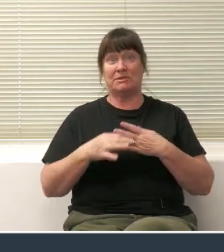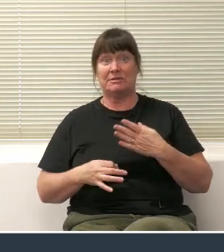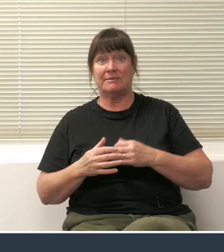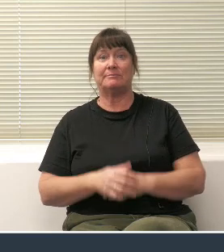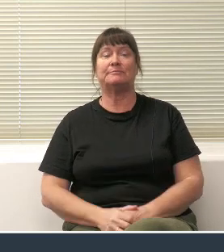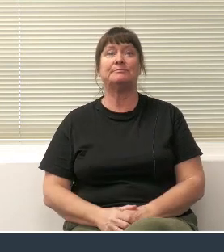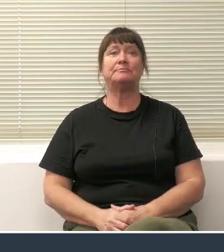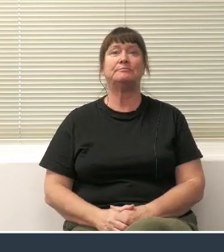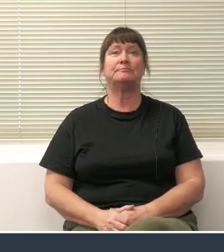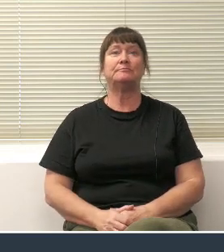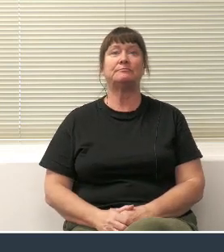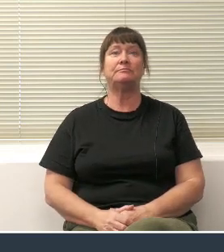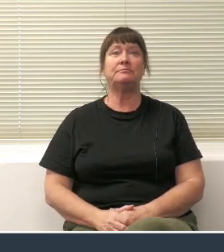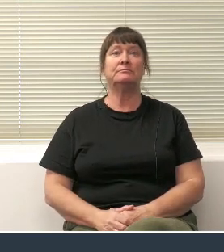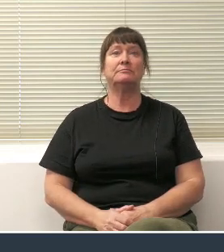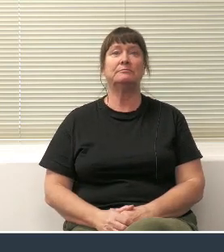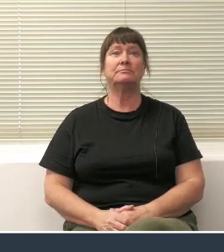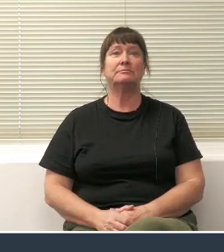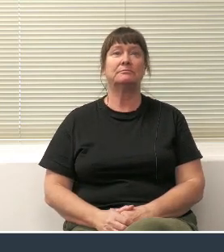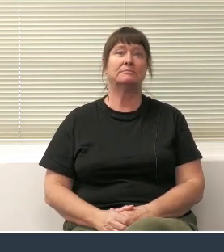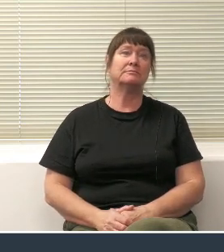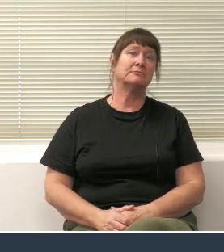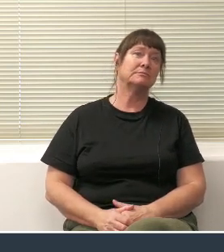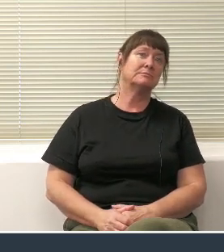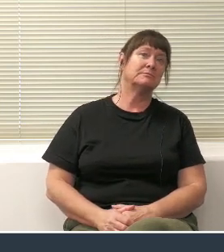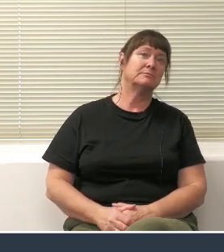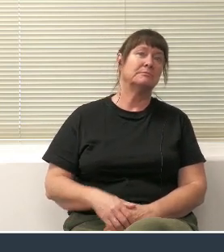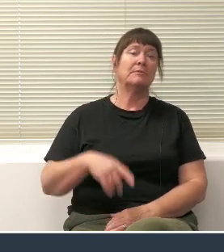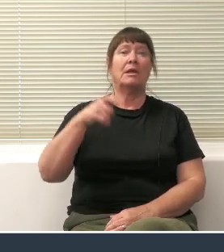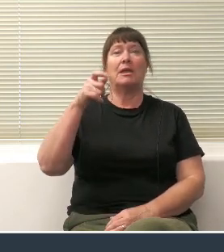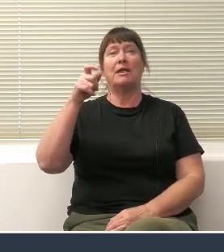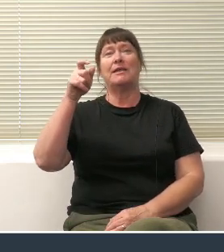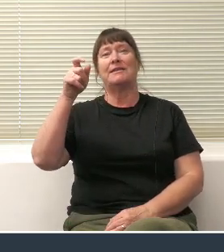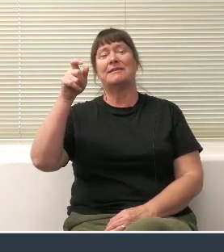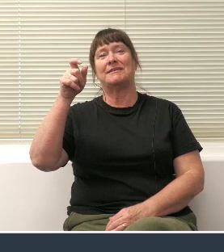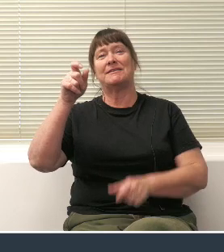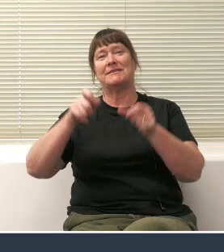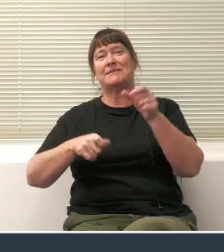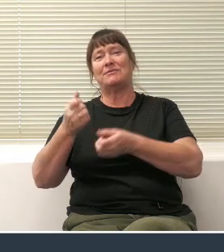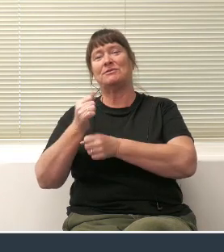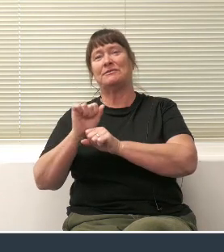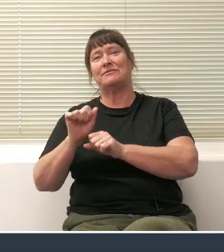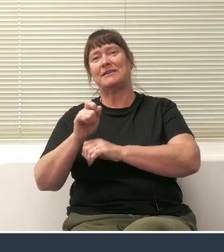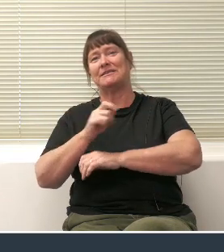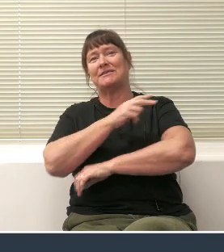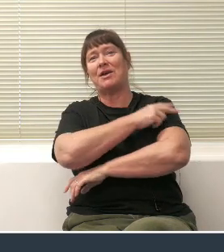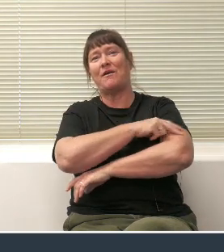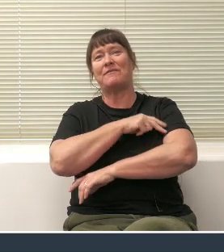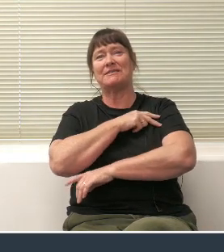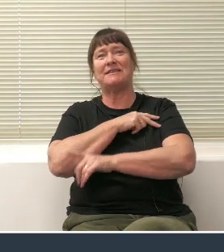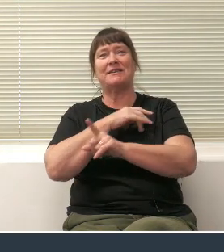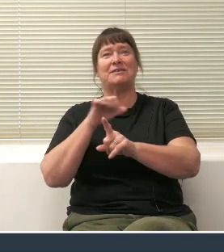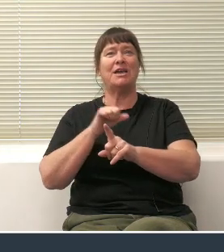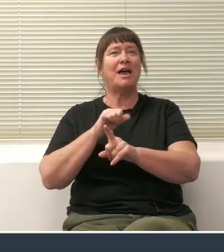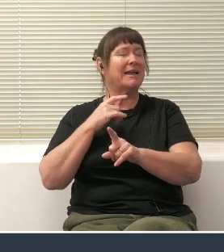Councillor Taylor. It's ironical that two former civil defence officers move around the seconder office.